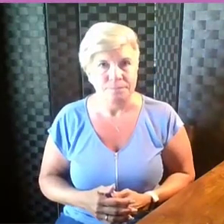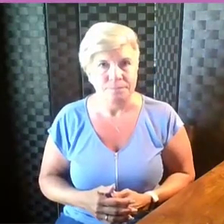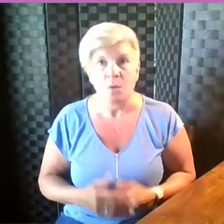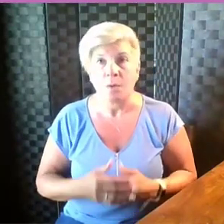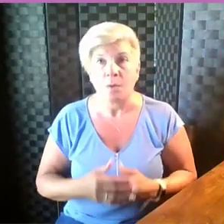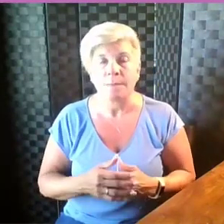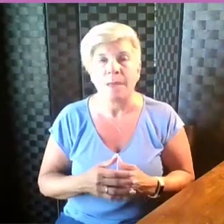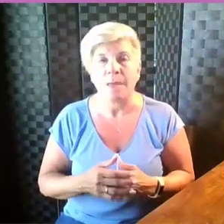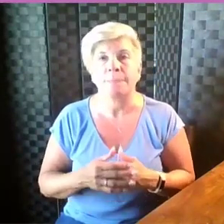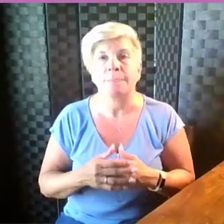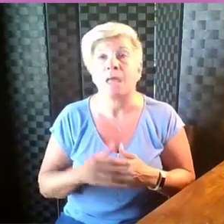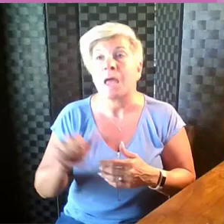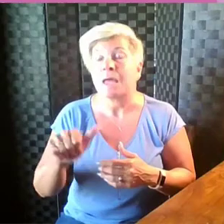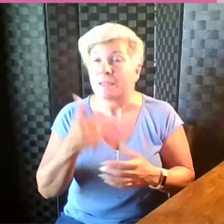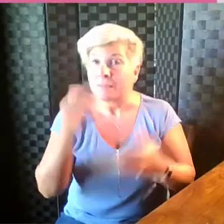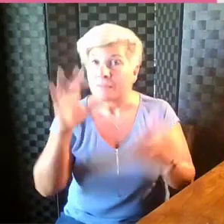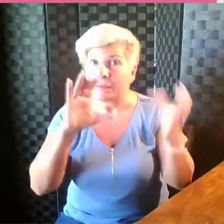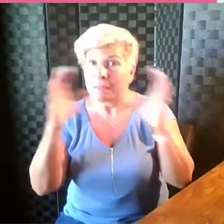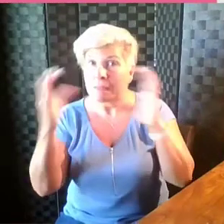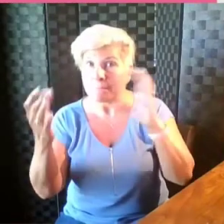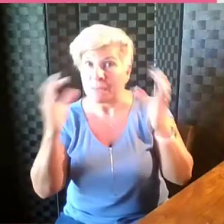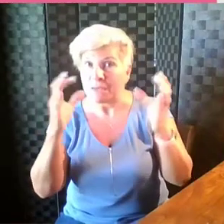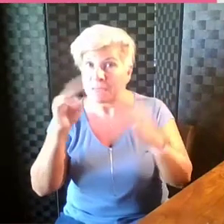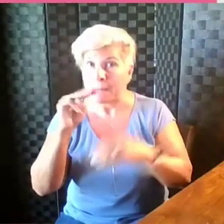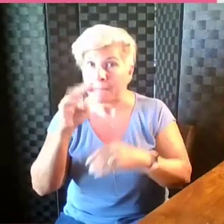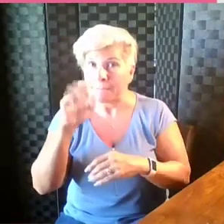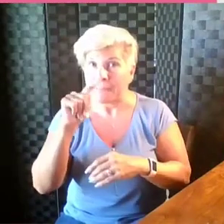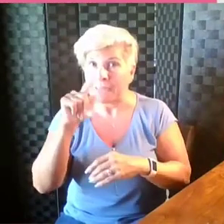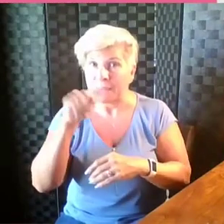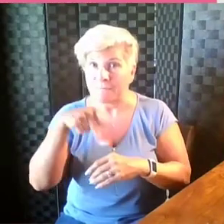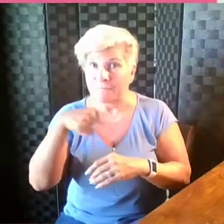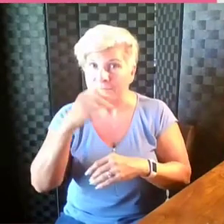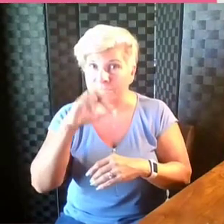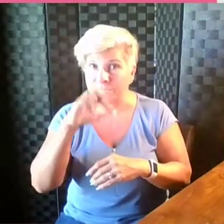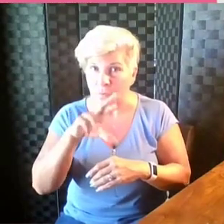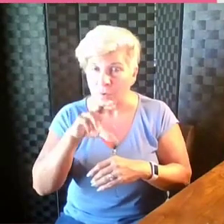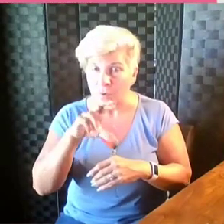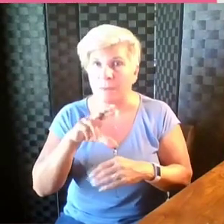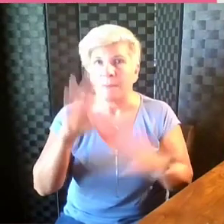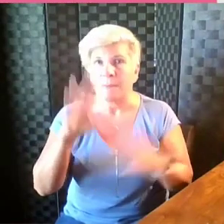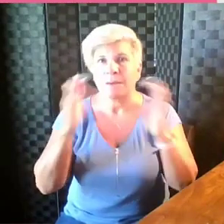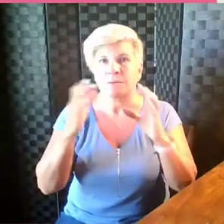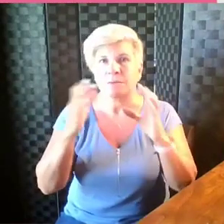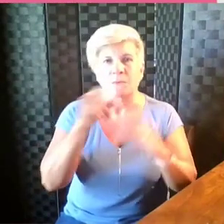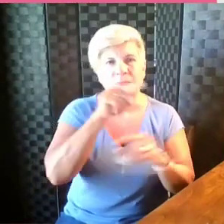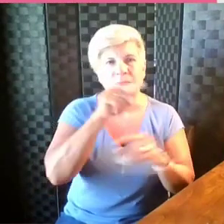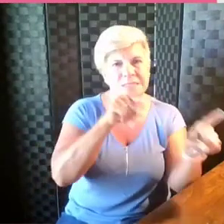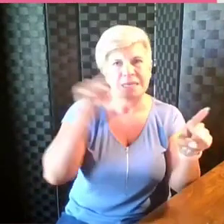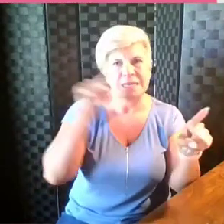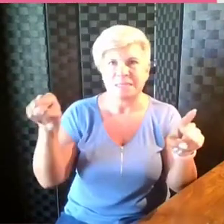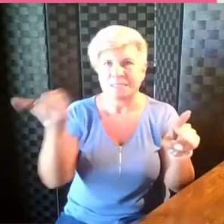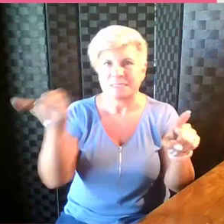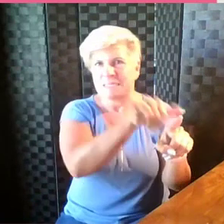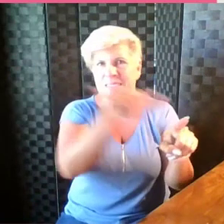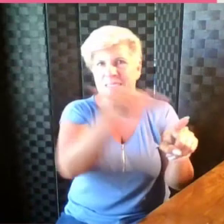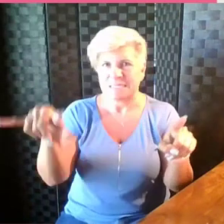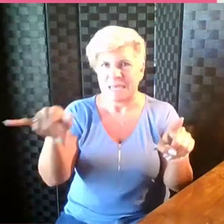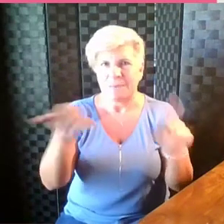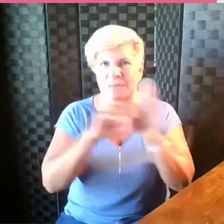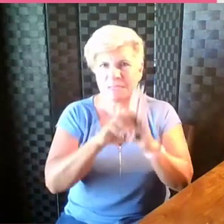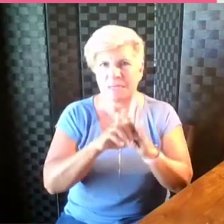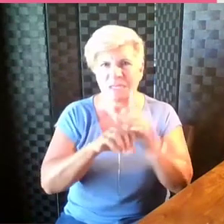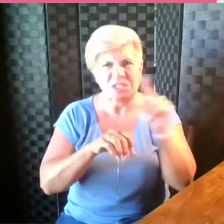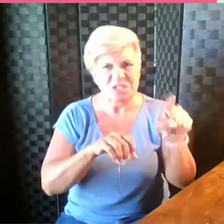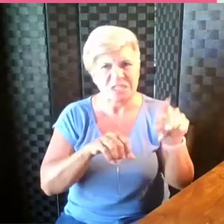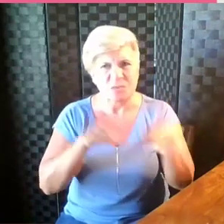again, of which one thing is said to be another. So an example is, she is a walking